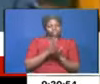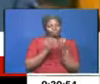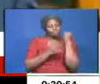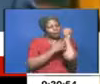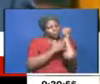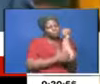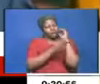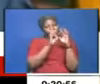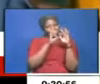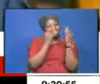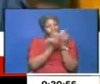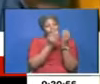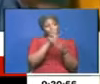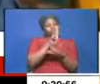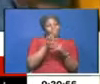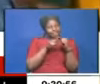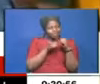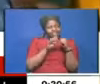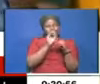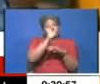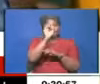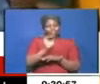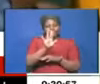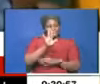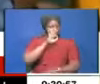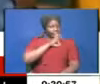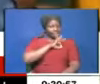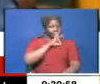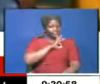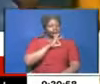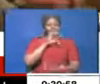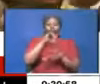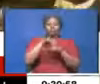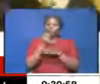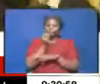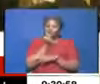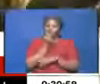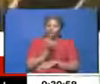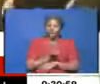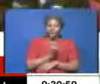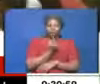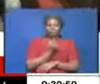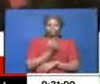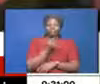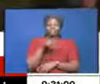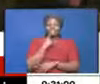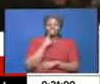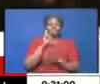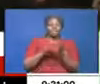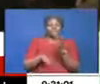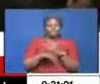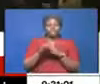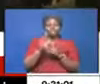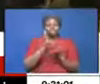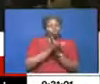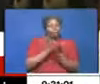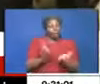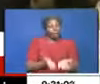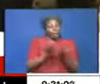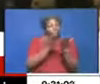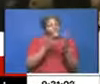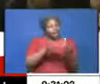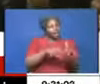families are spending 60% of their income on food alone. He noted that by revamping the sector,